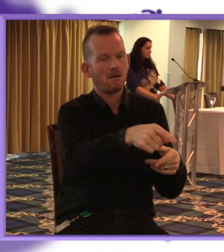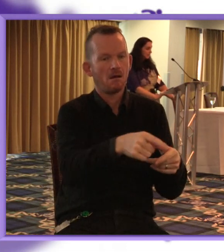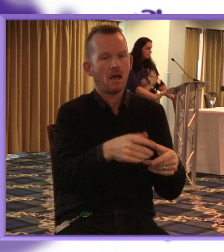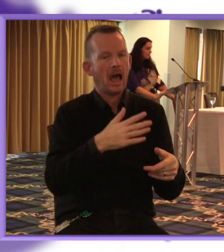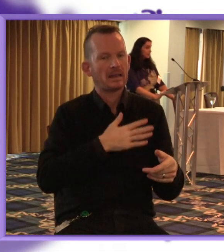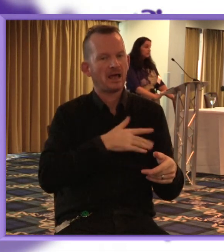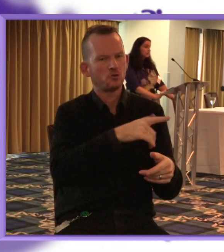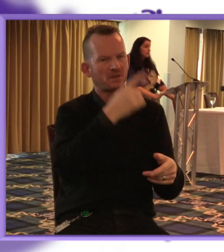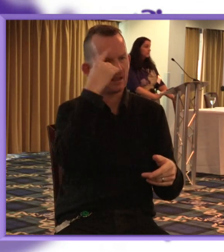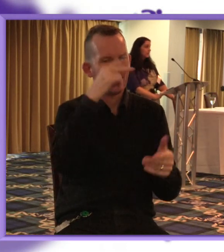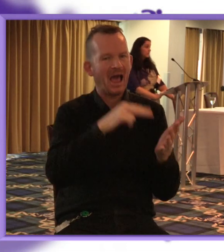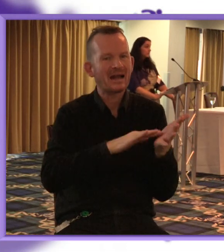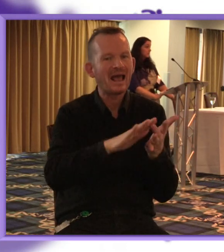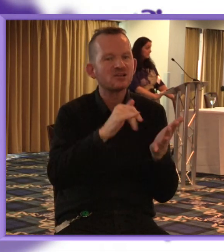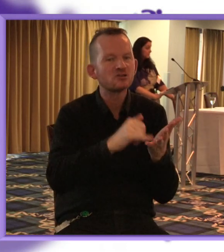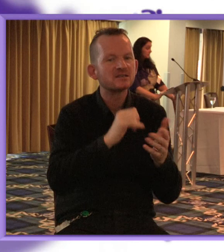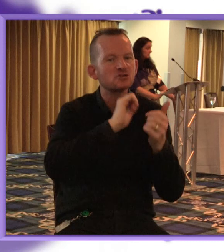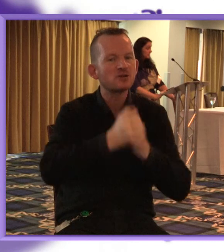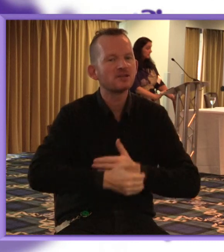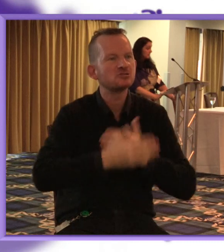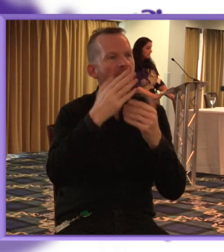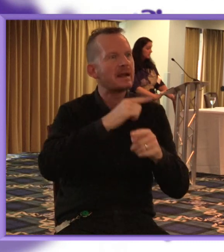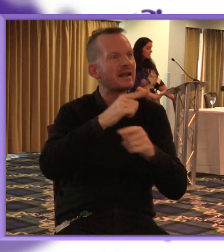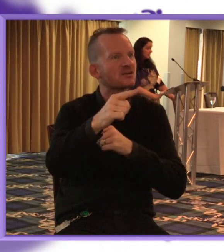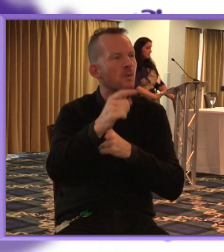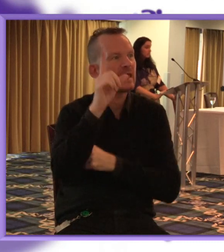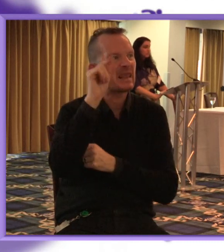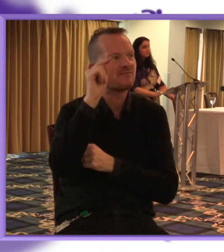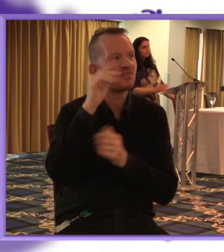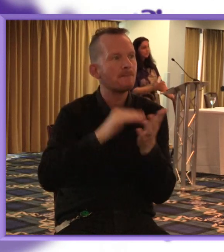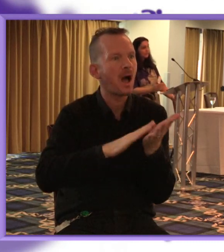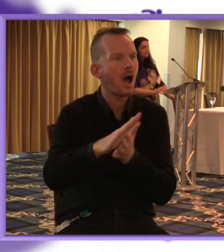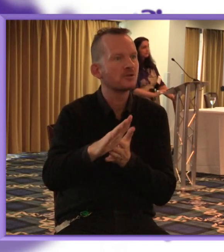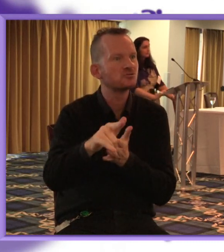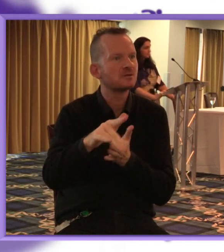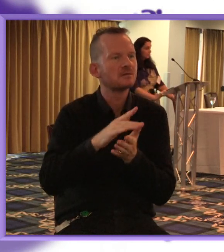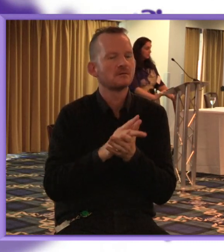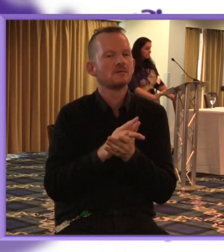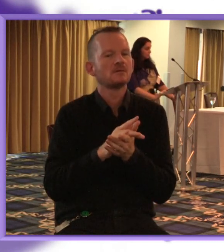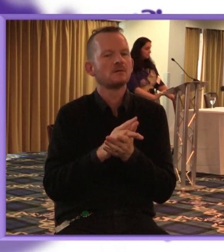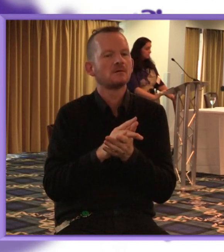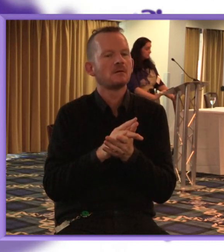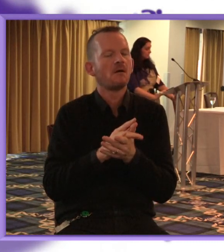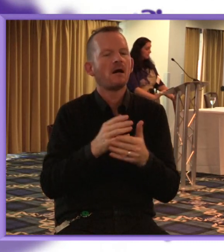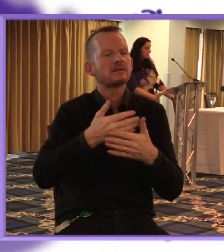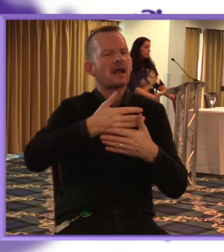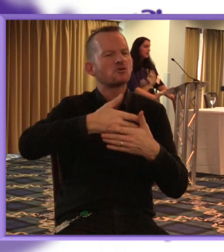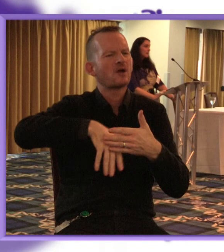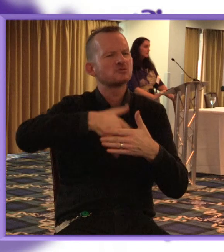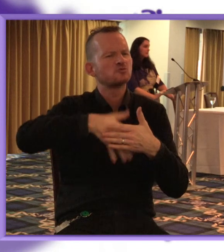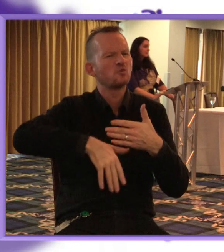like you to think about NHS Change Day, which is next week on the 11th of March, which is intended to be a grassroots movement that's